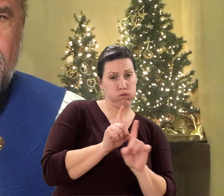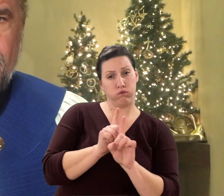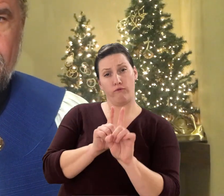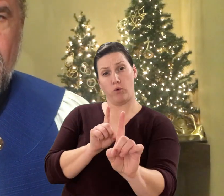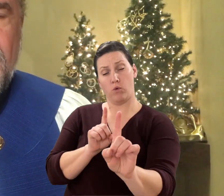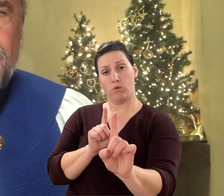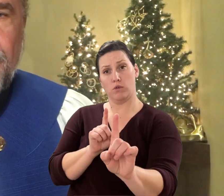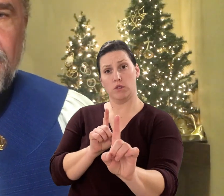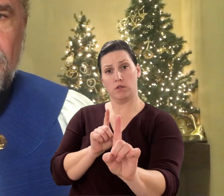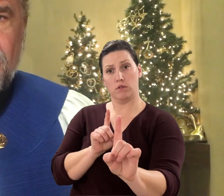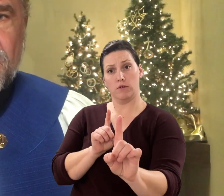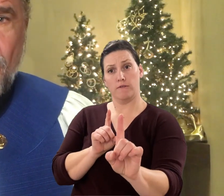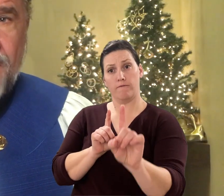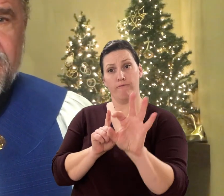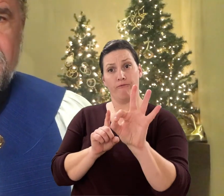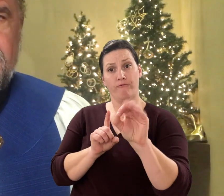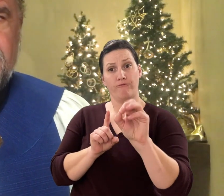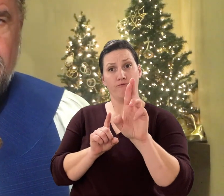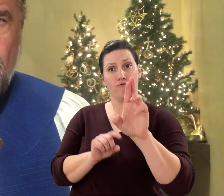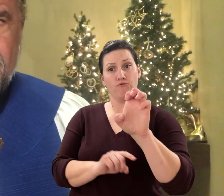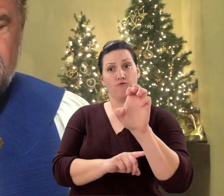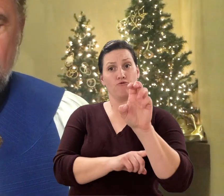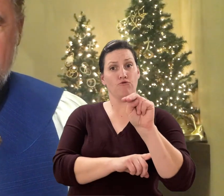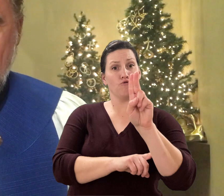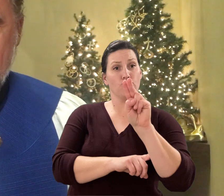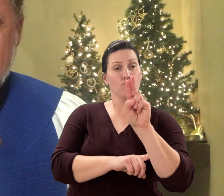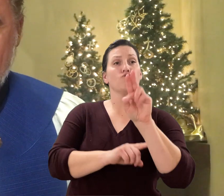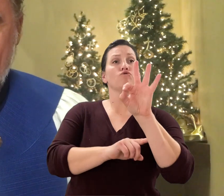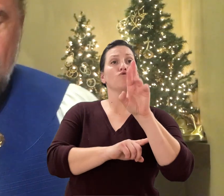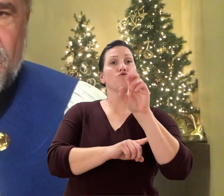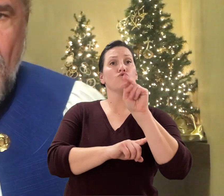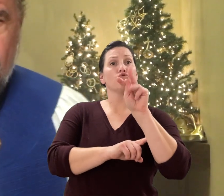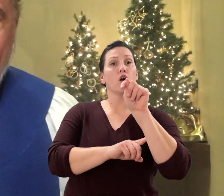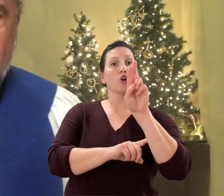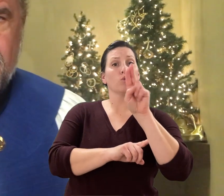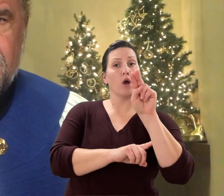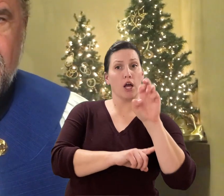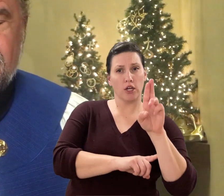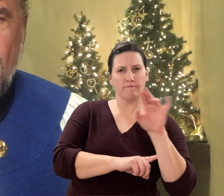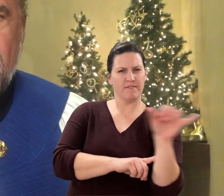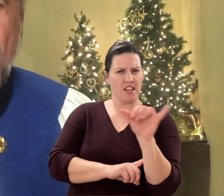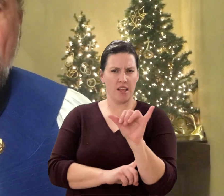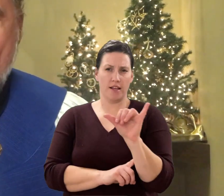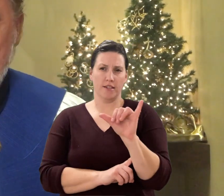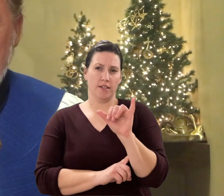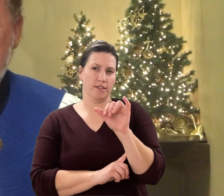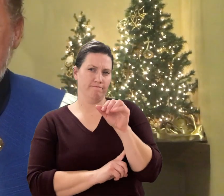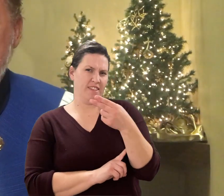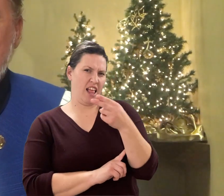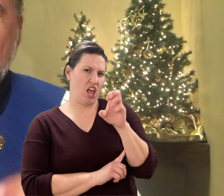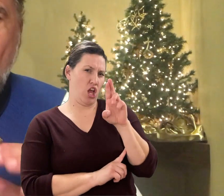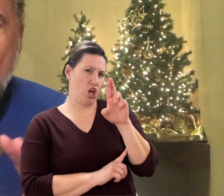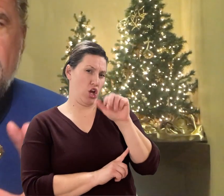Messiah. He fulfills those prophecies in the Old Testament times. John the Baptist is like a herald